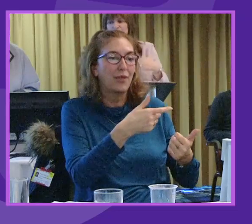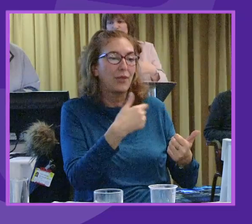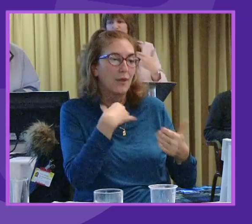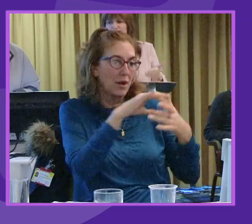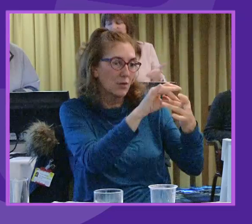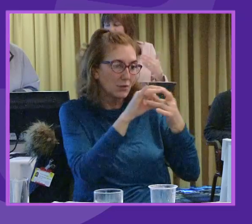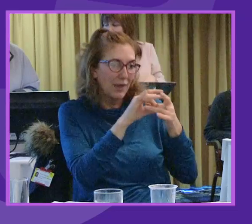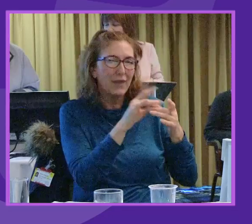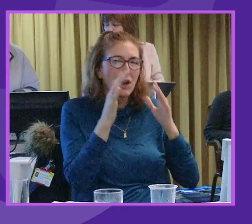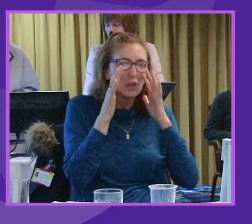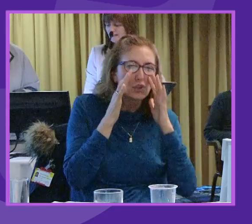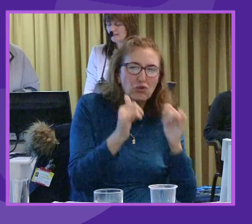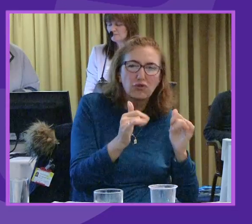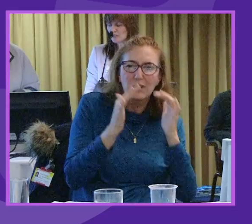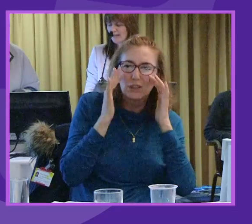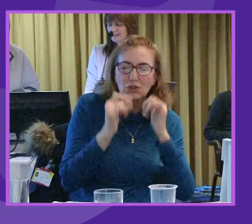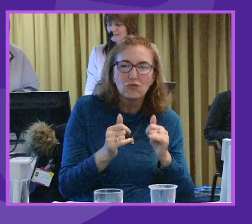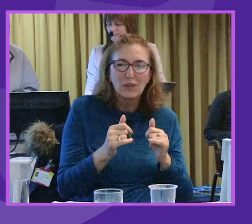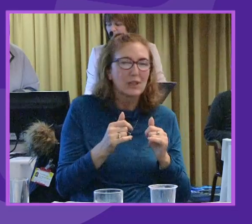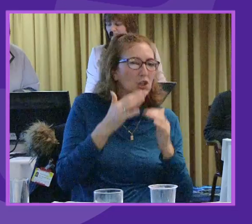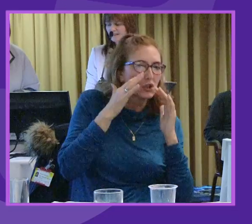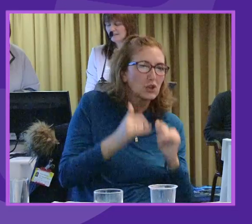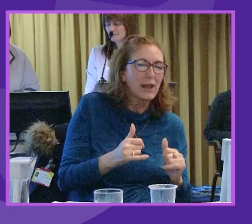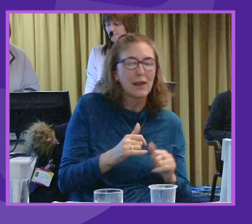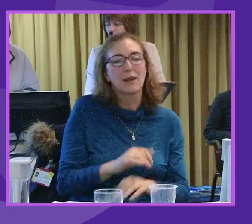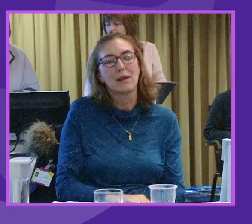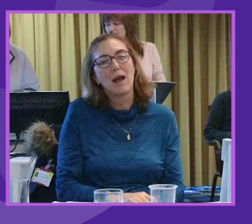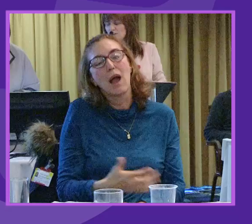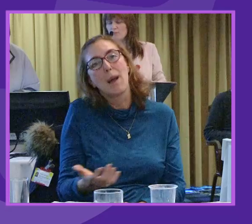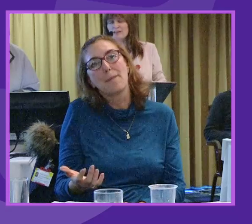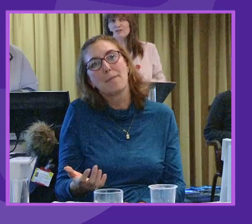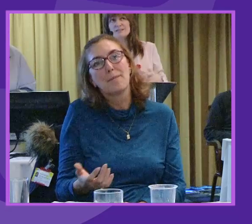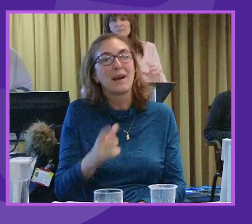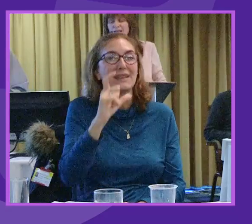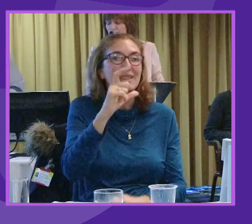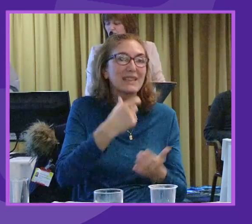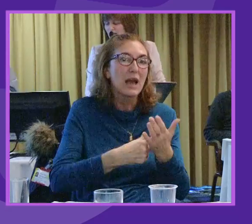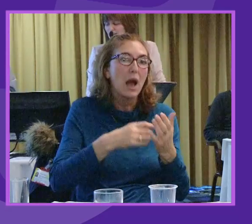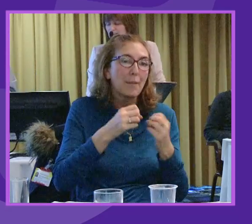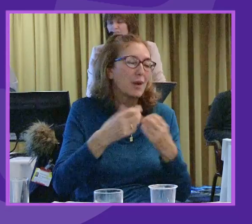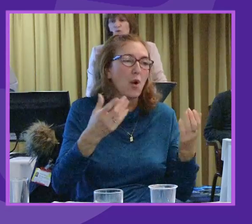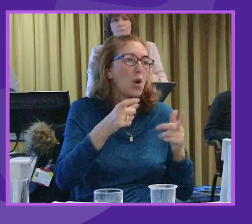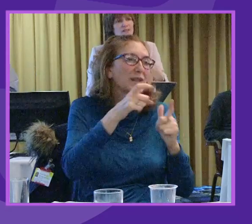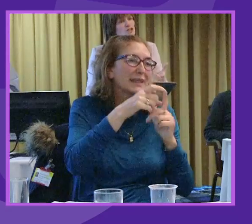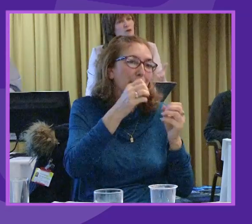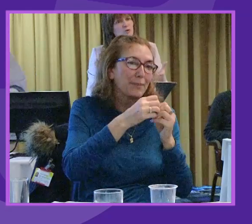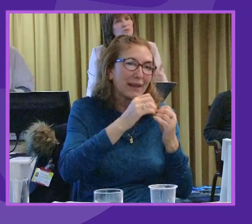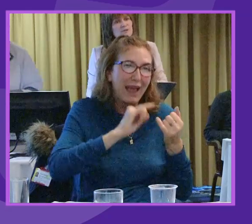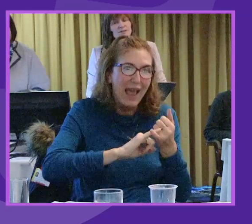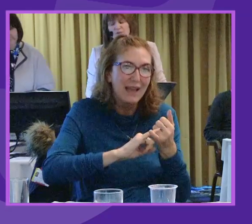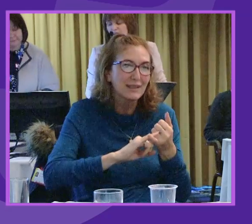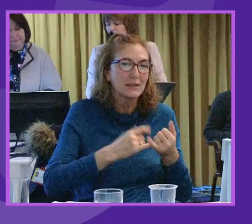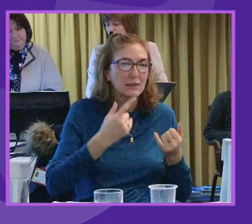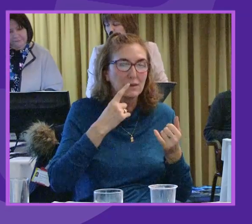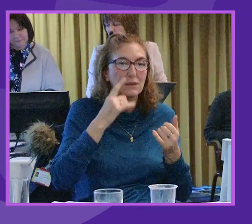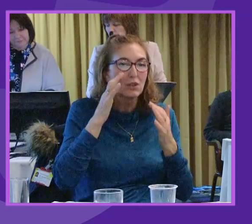health departments in terms of screening and checks, CRB or